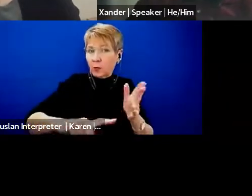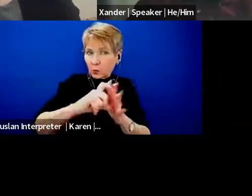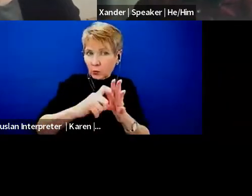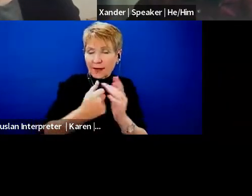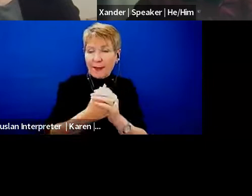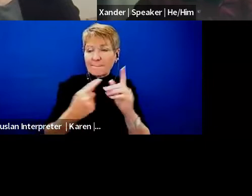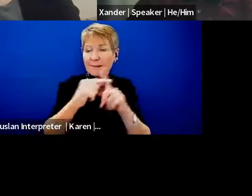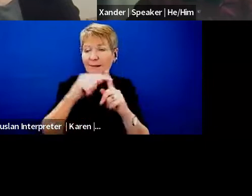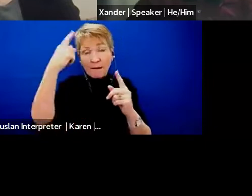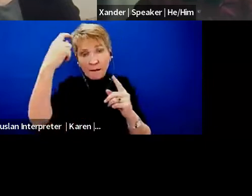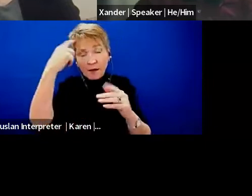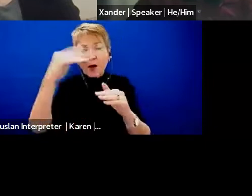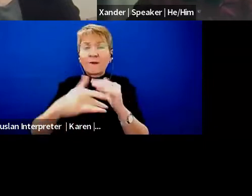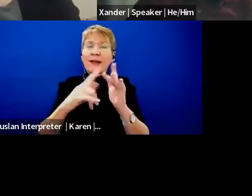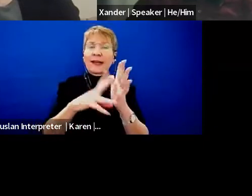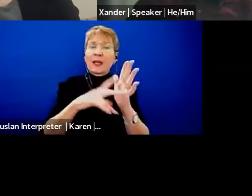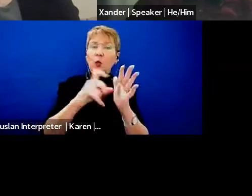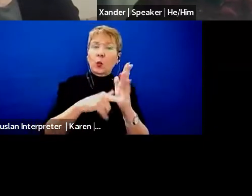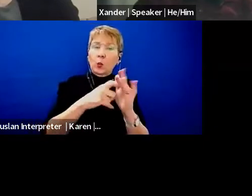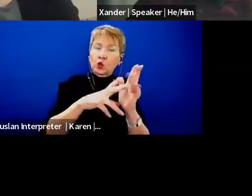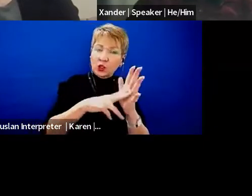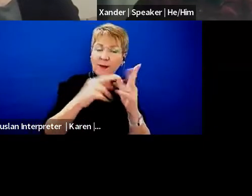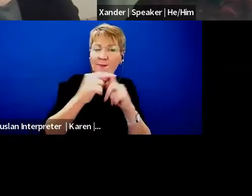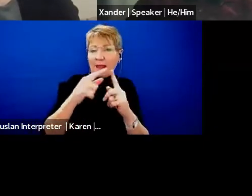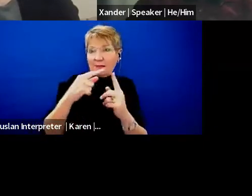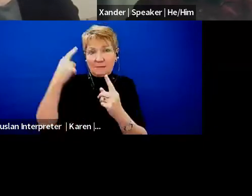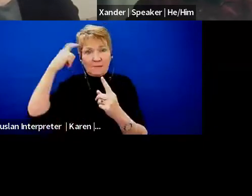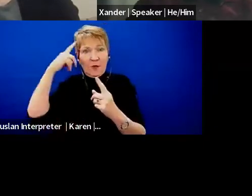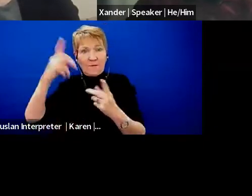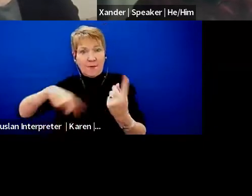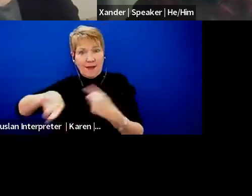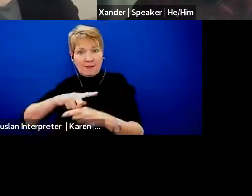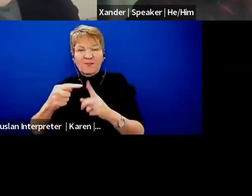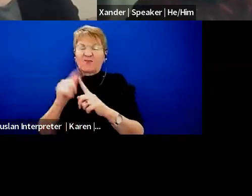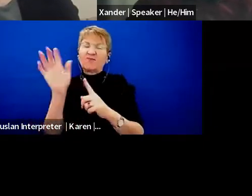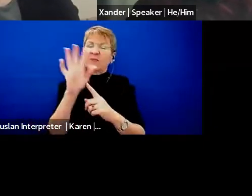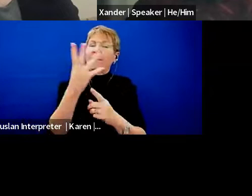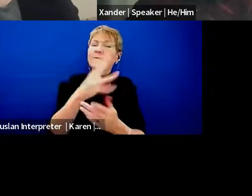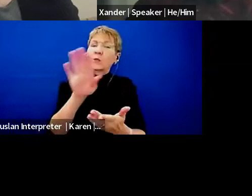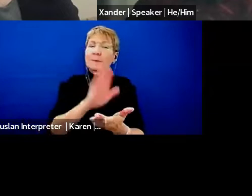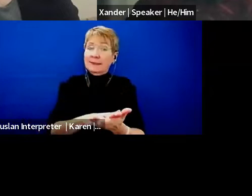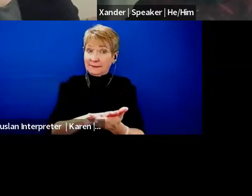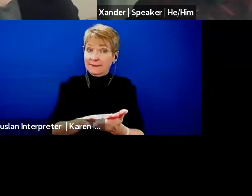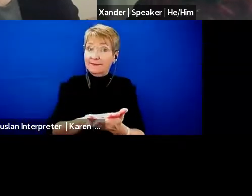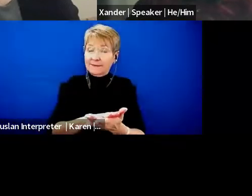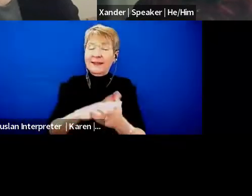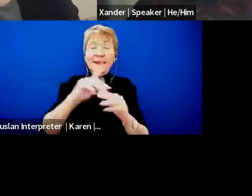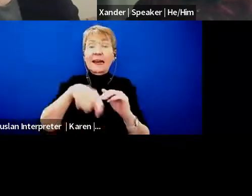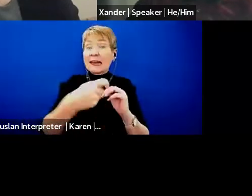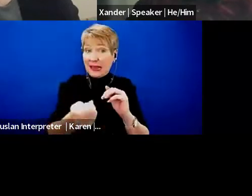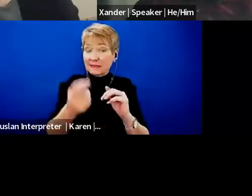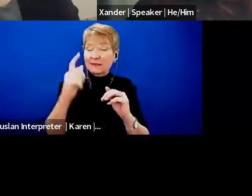inclusion, including stories from us. This will go for about 40 minutes. After this, we'll